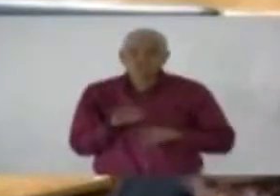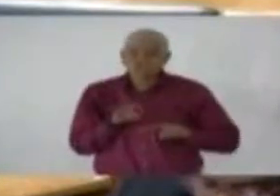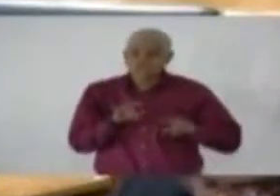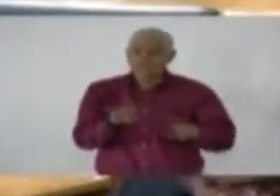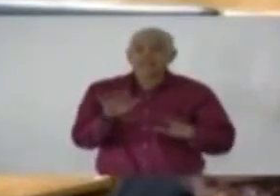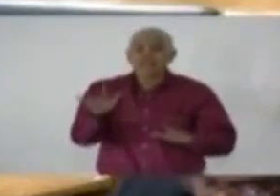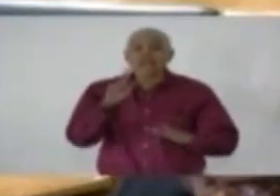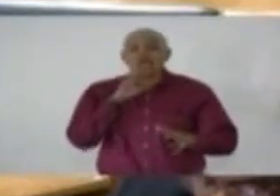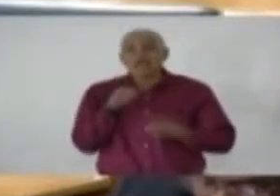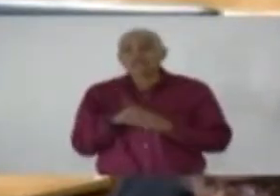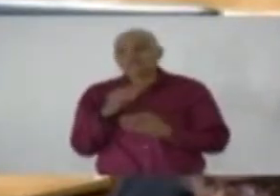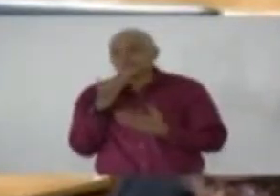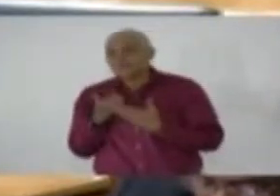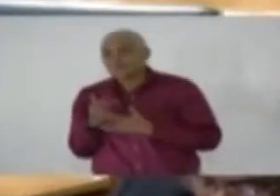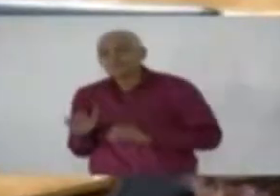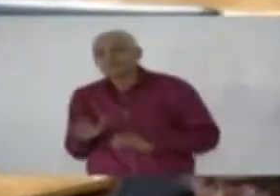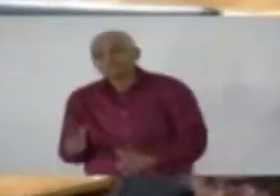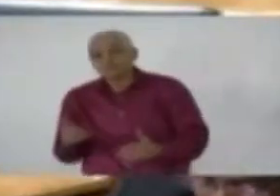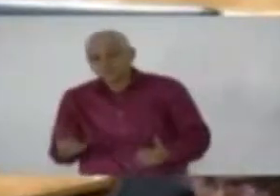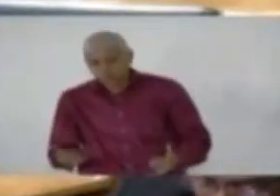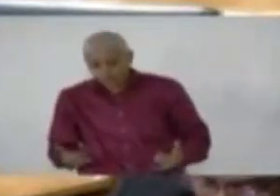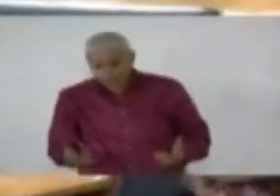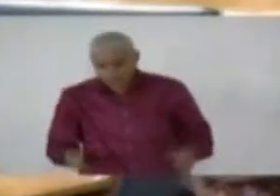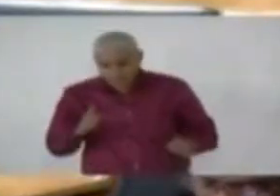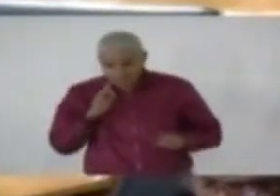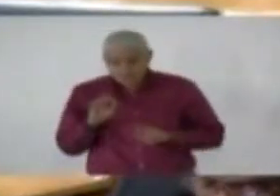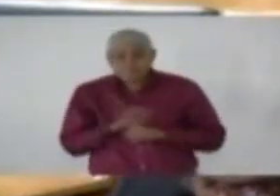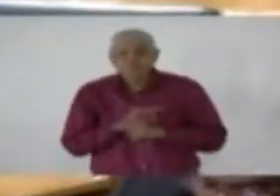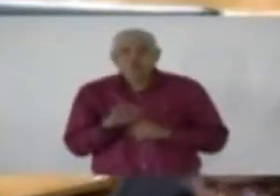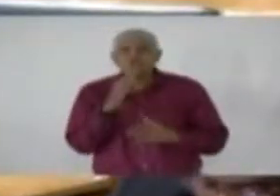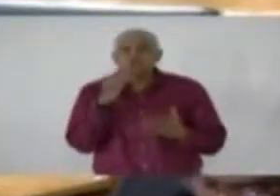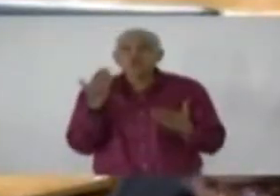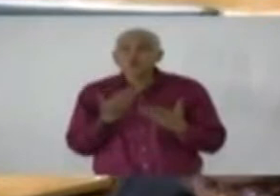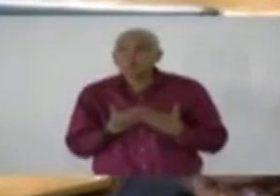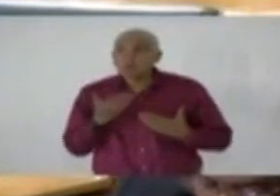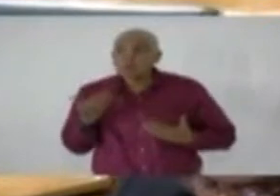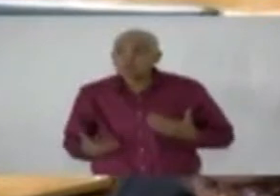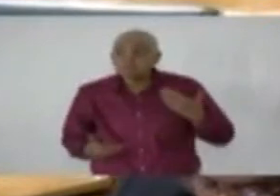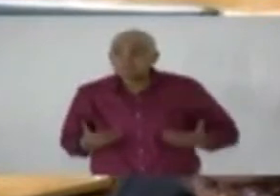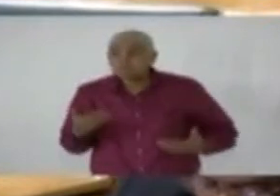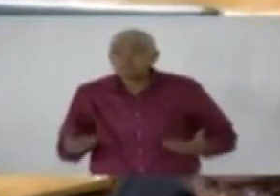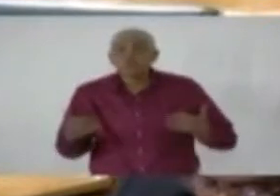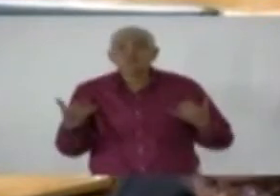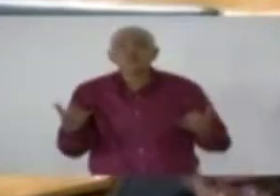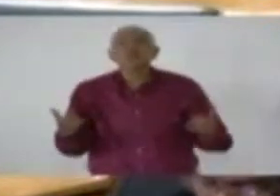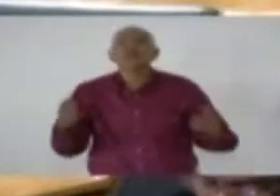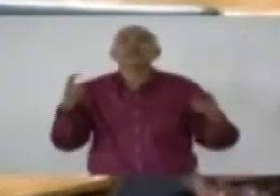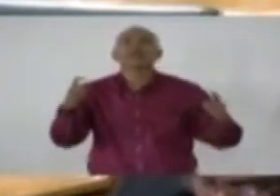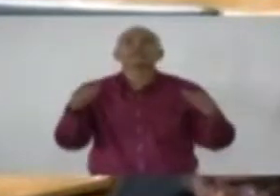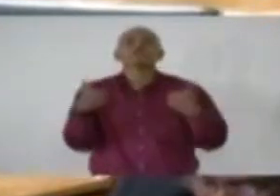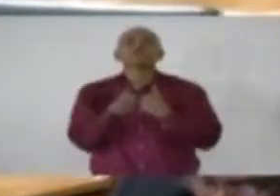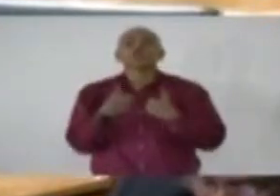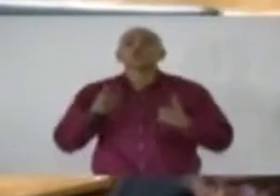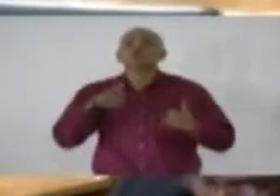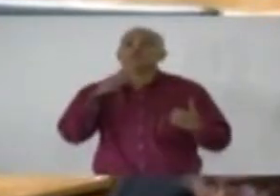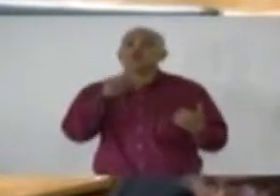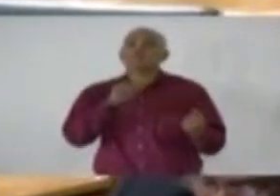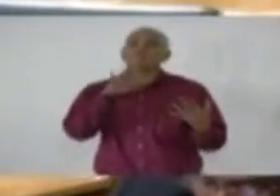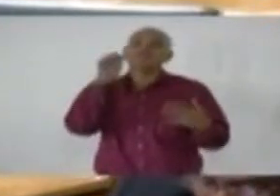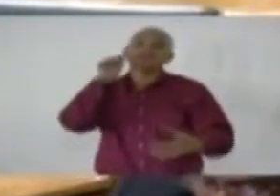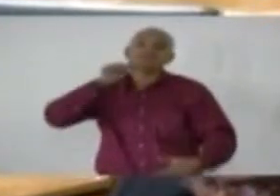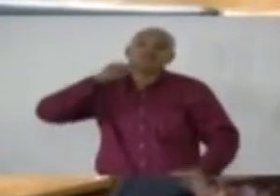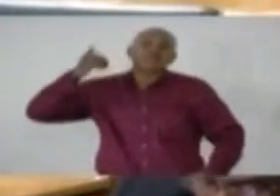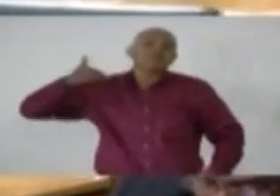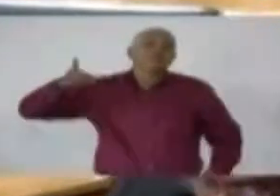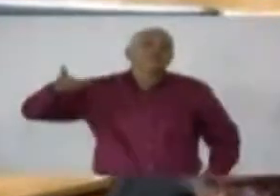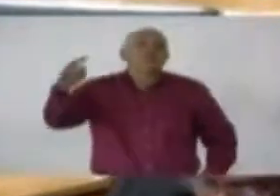functioning as well as it does today, and it functions well today, given the challenges that we have to face on a day-to-day